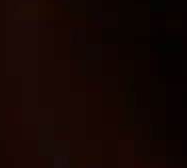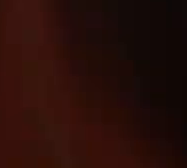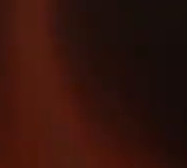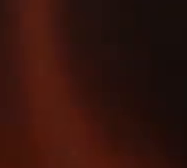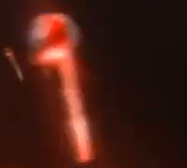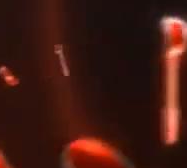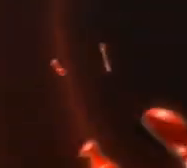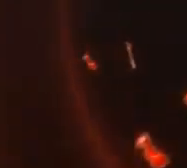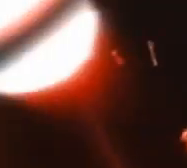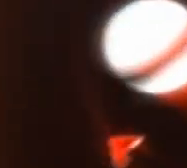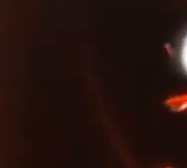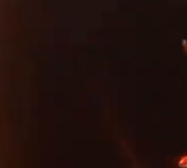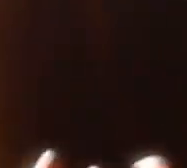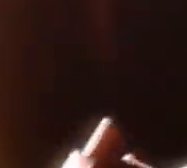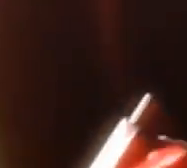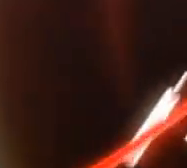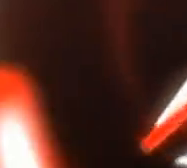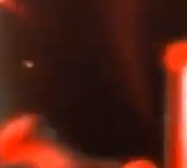ibit.